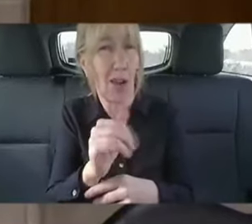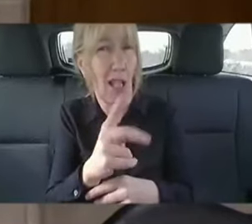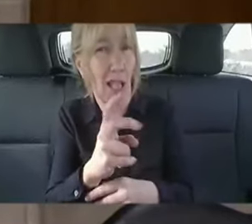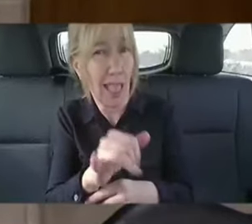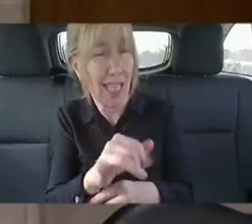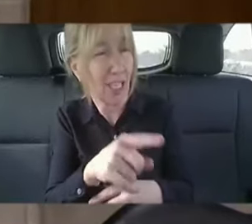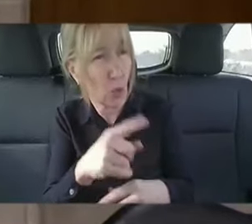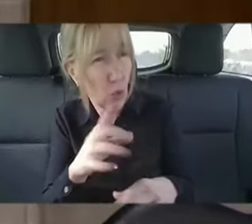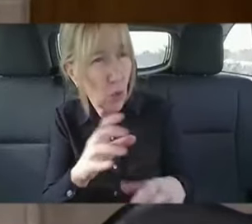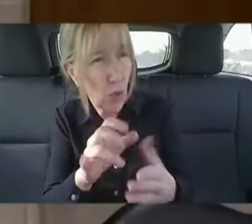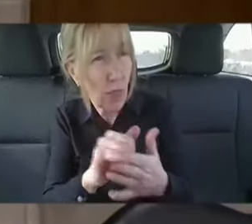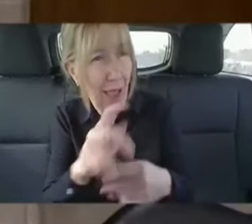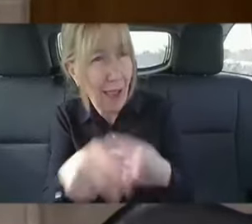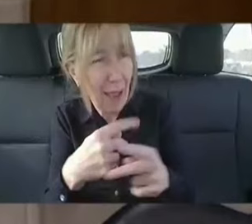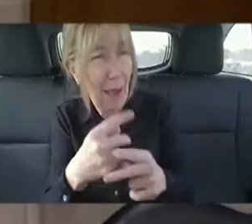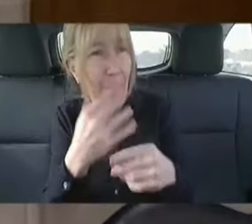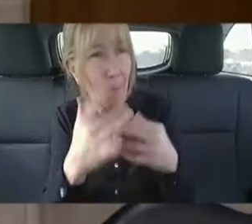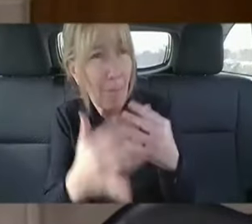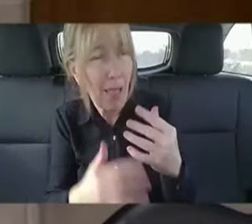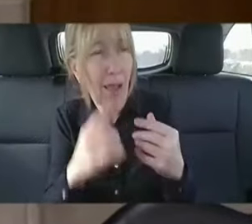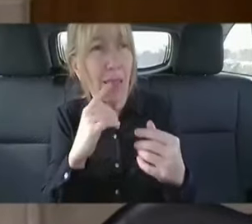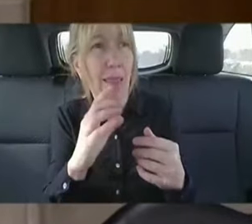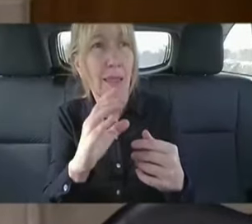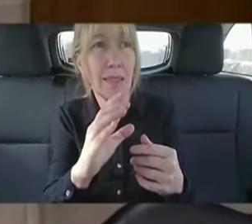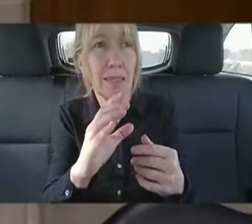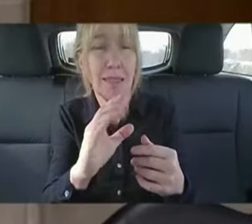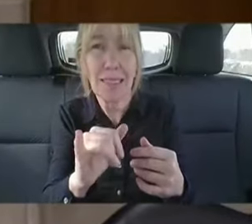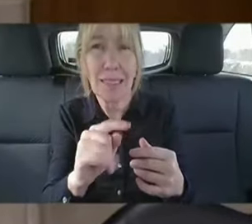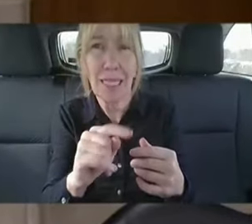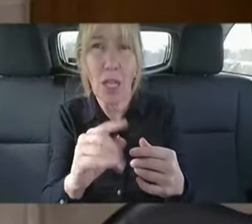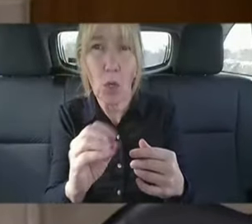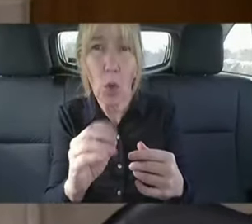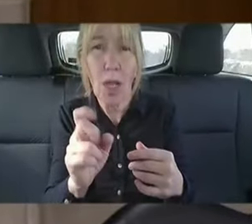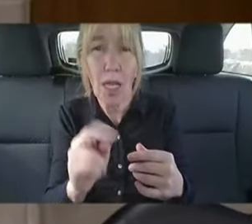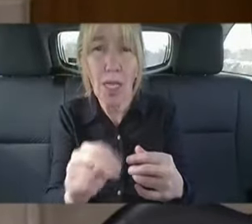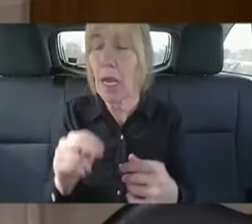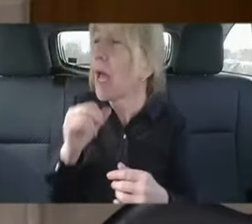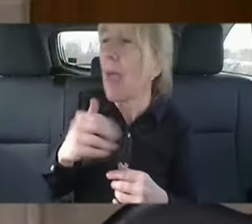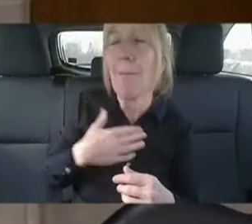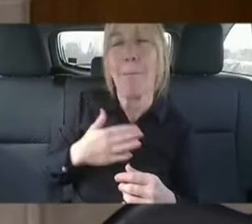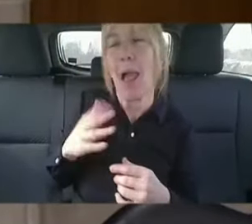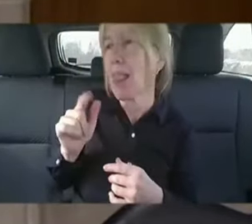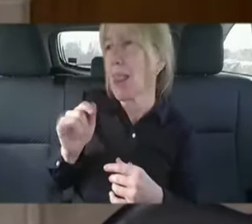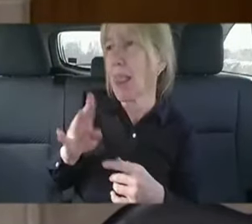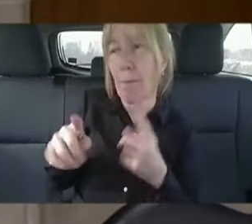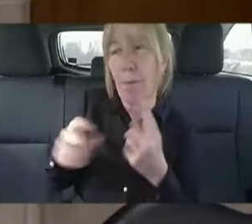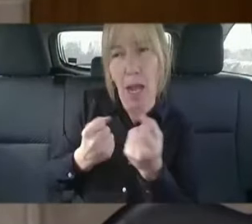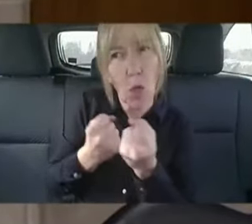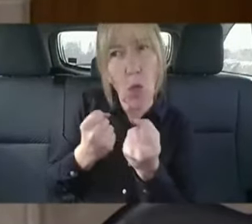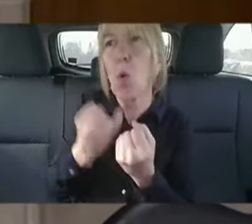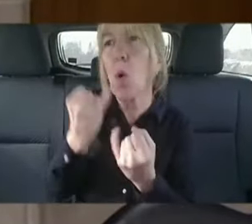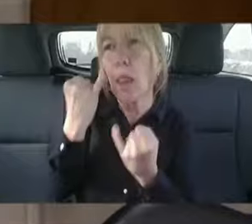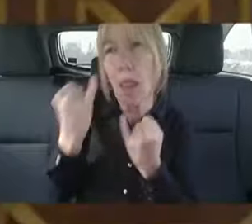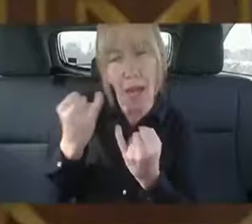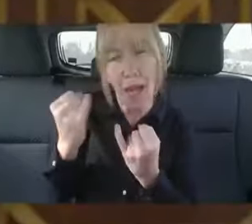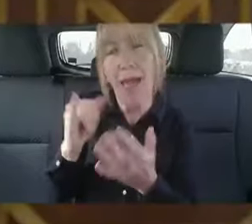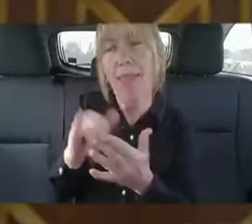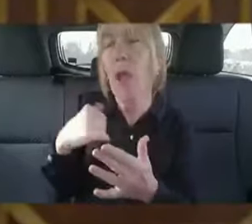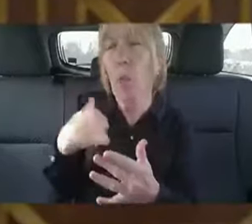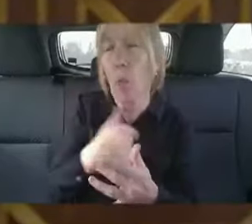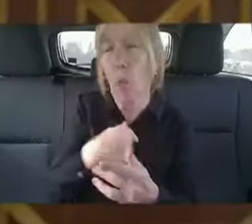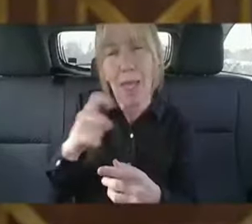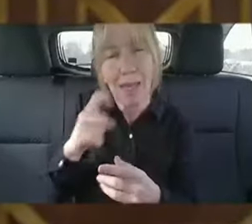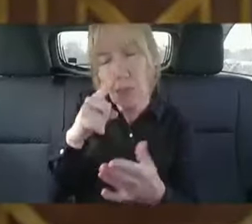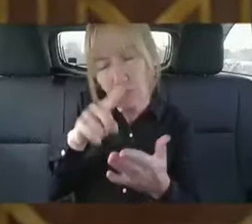of blood work, these cytokine panels, that type of thing? Not in my lab, but I definitely endorse the idea that we need to just